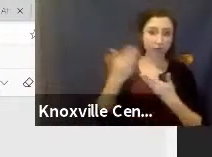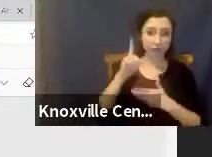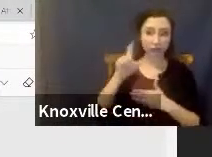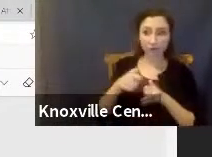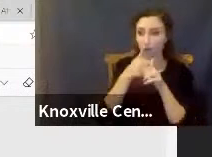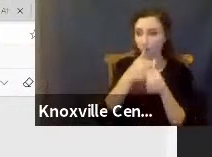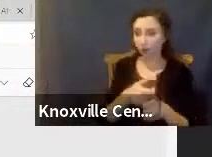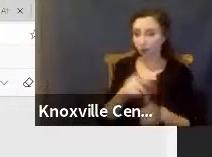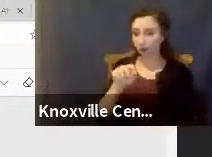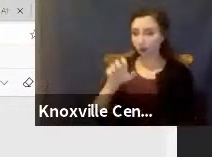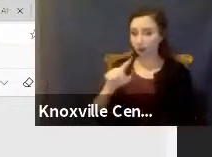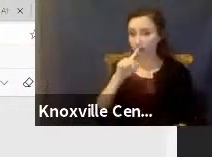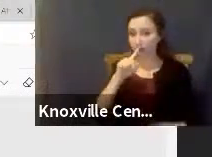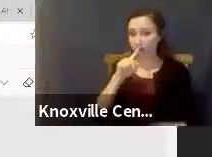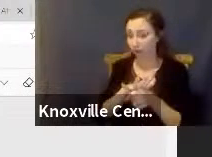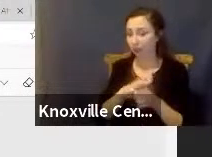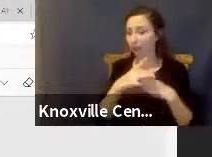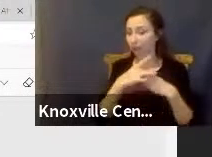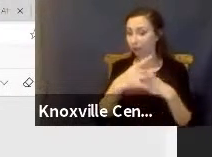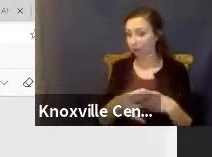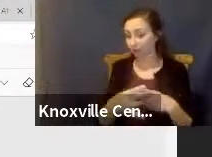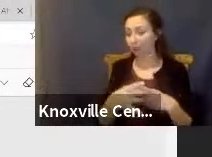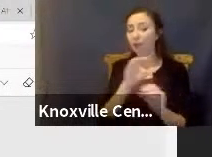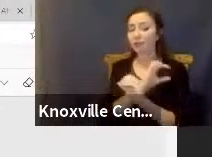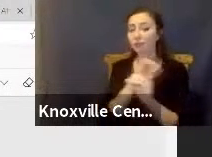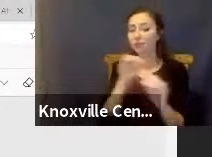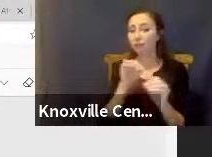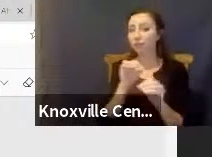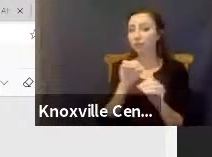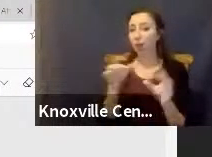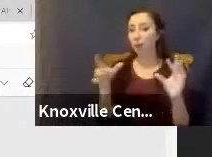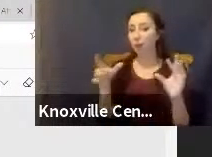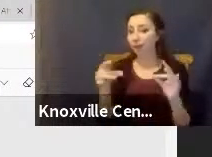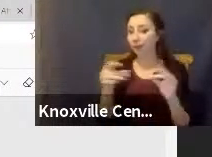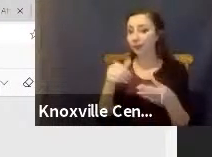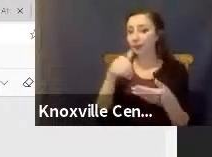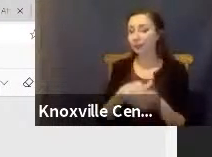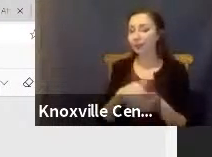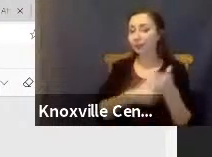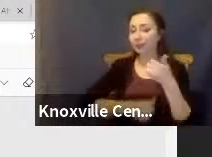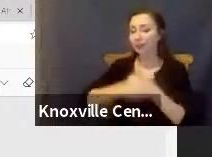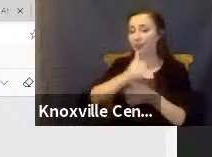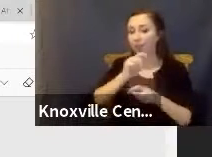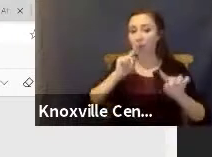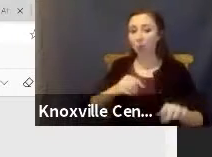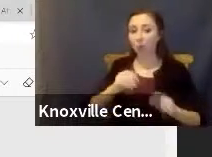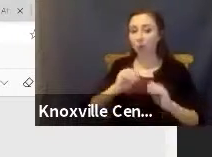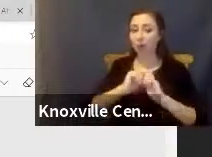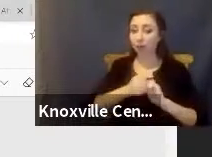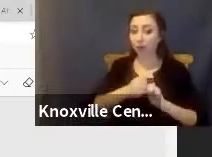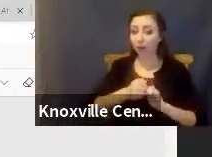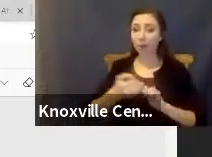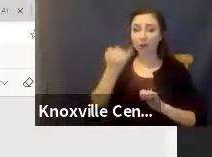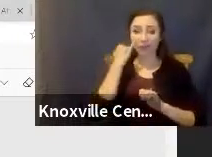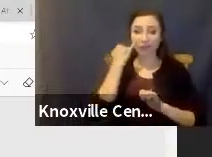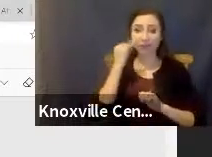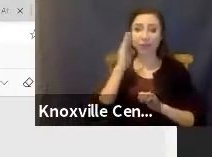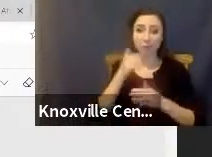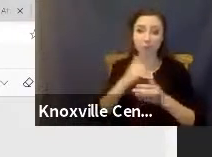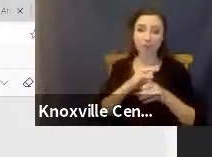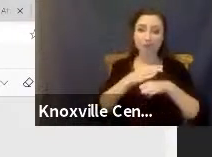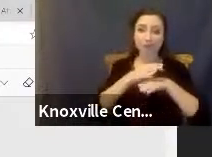Pledge guidelines. There's no mention in the executive order about how or whether that would be